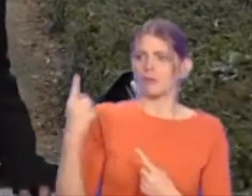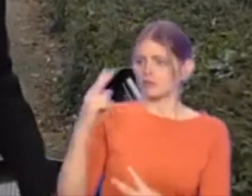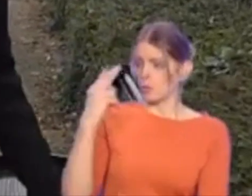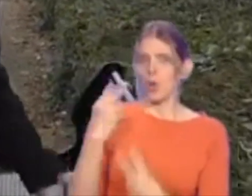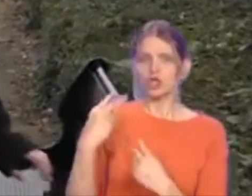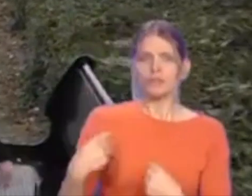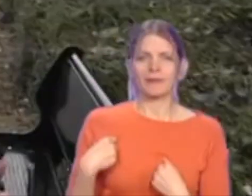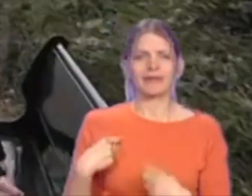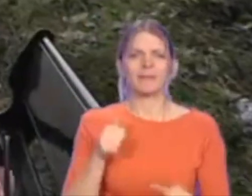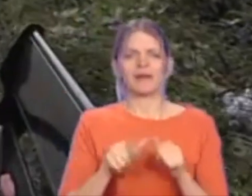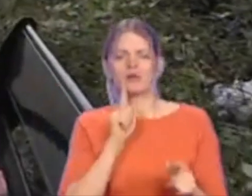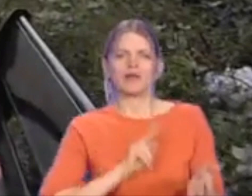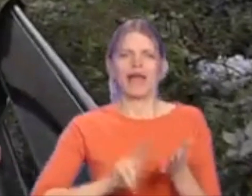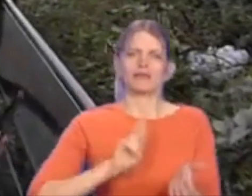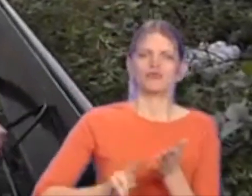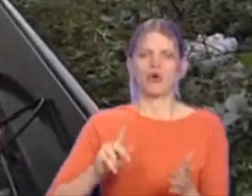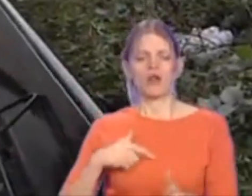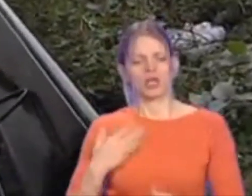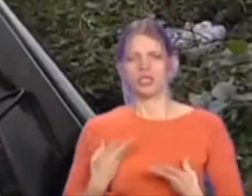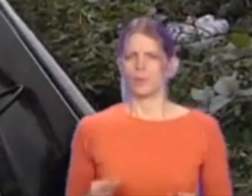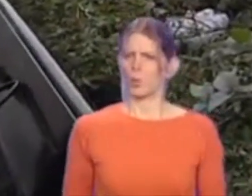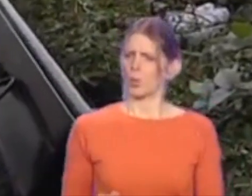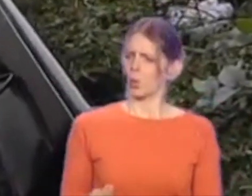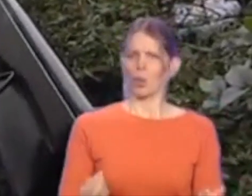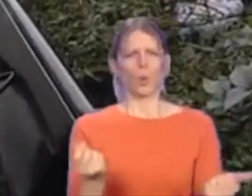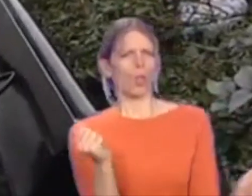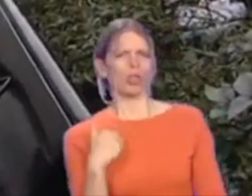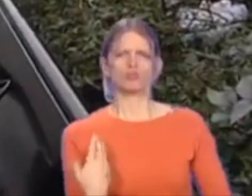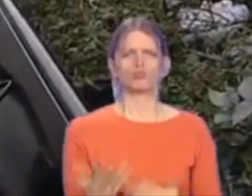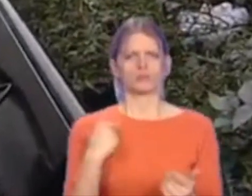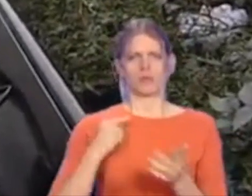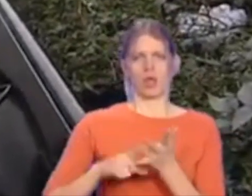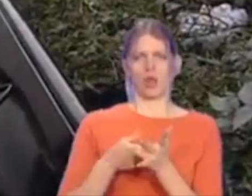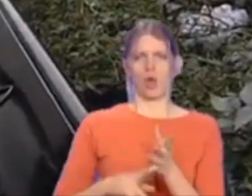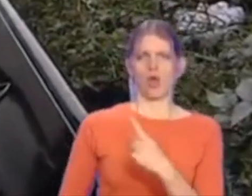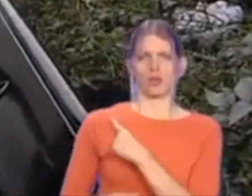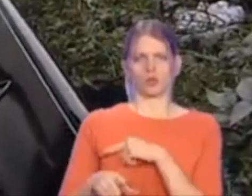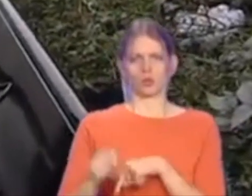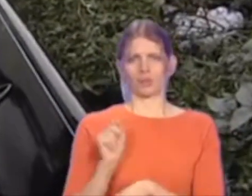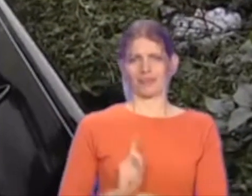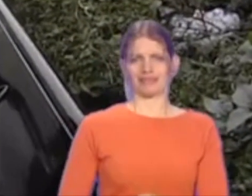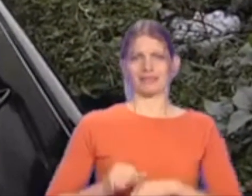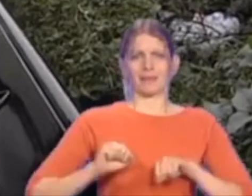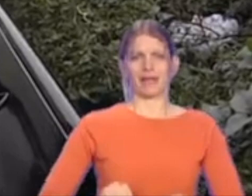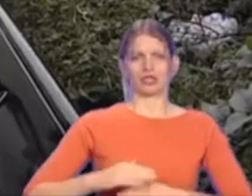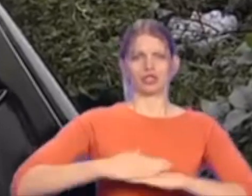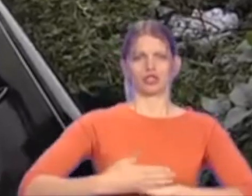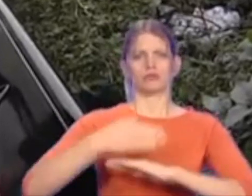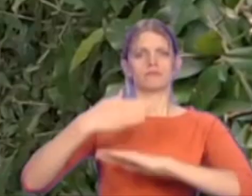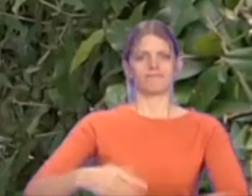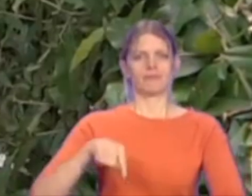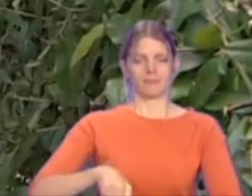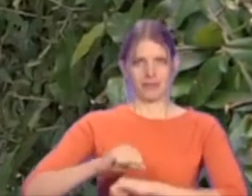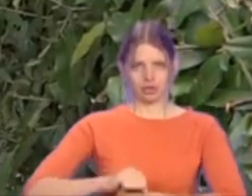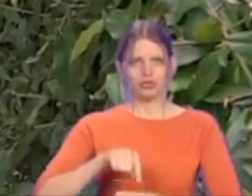subtly as possible. Lorna's opted for that old espionage rendezvous point, the park bench. It provides good cover and a multitude of reasons for stopping there,